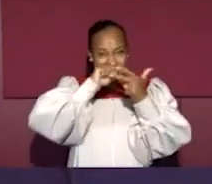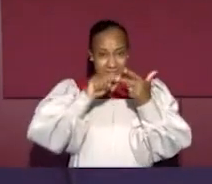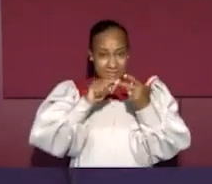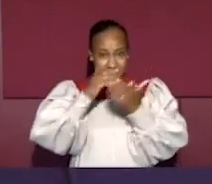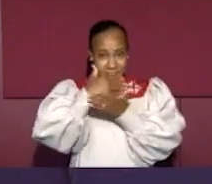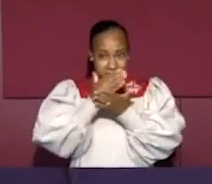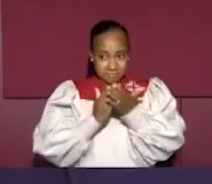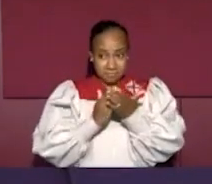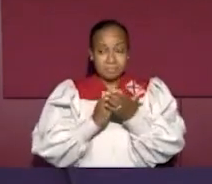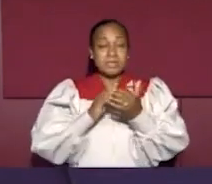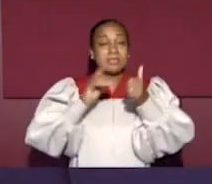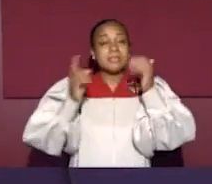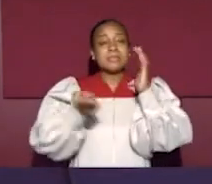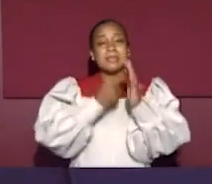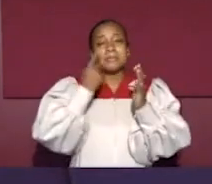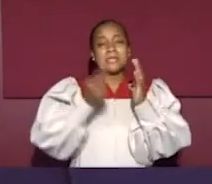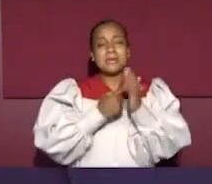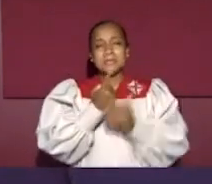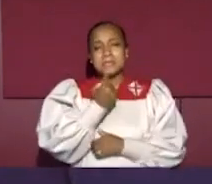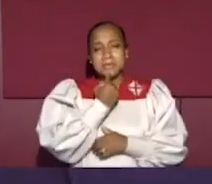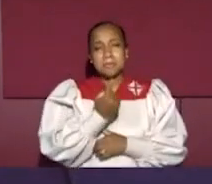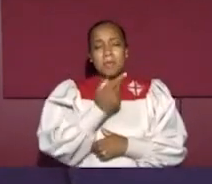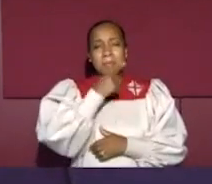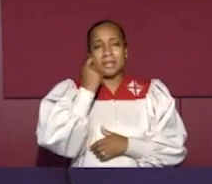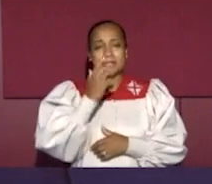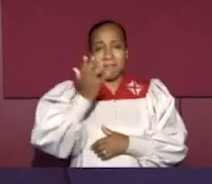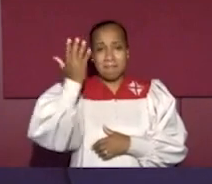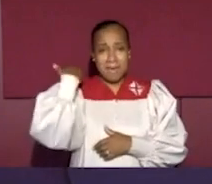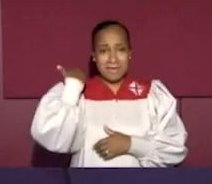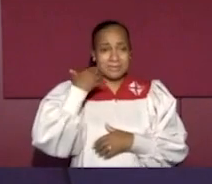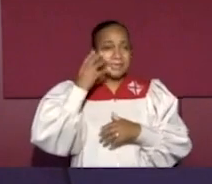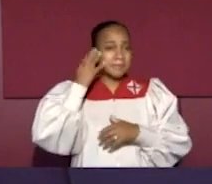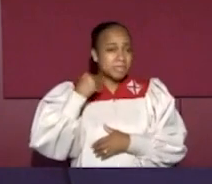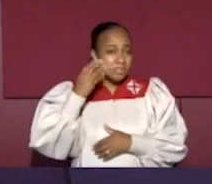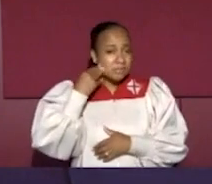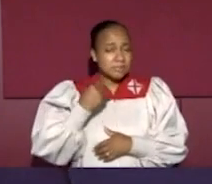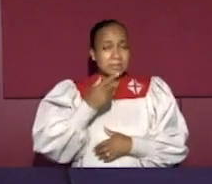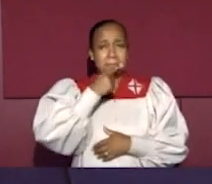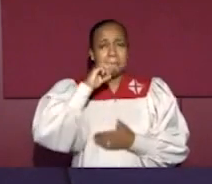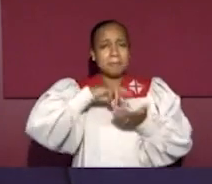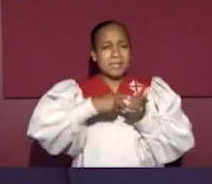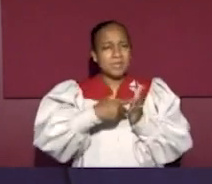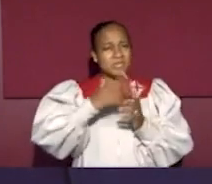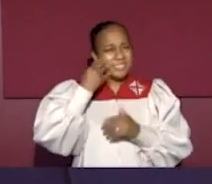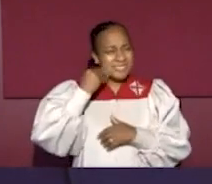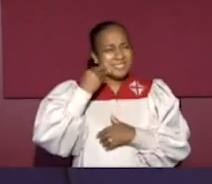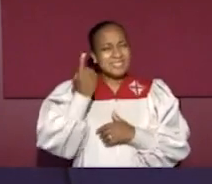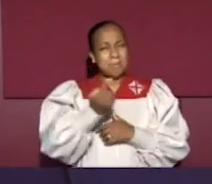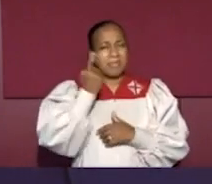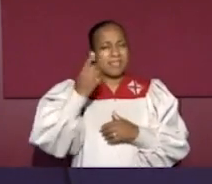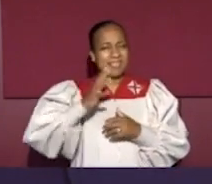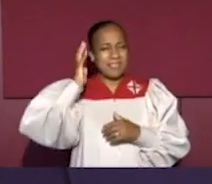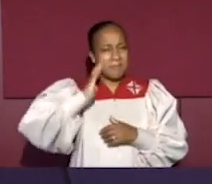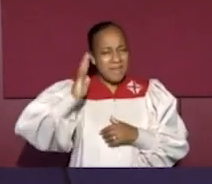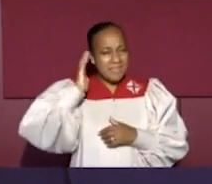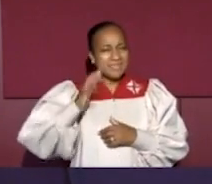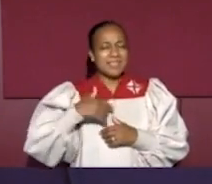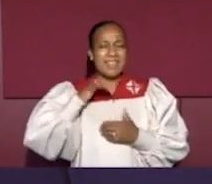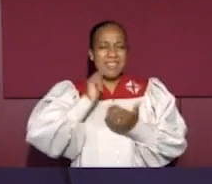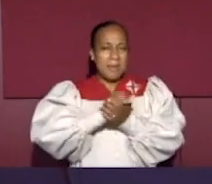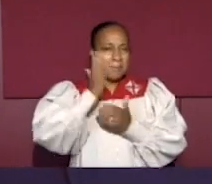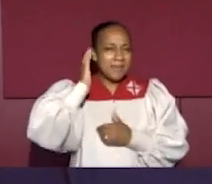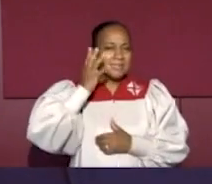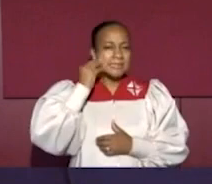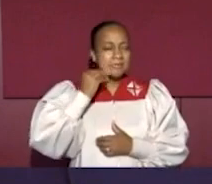aspects. Sometimes we're disappointed because of past experiences, meaning we've gone through something in the past and that